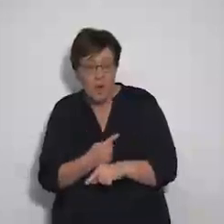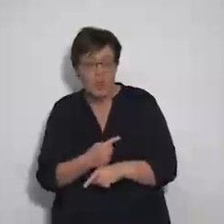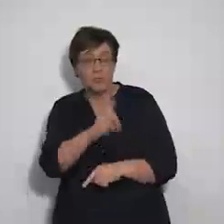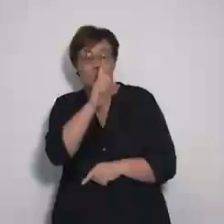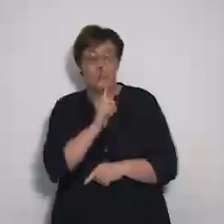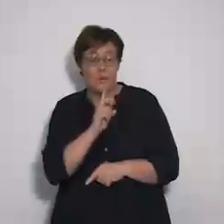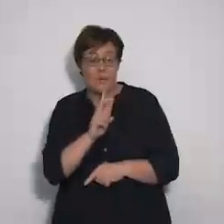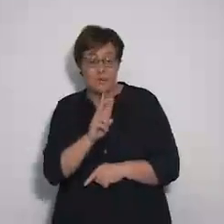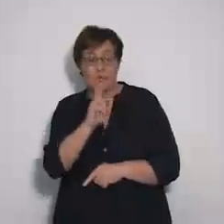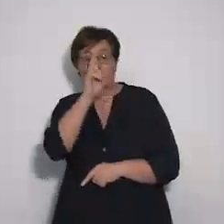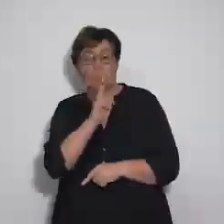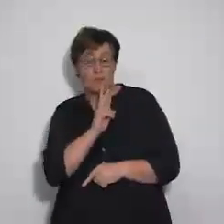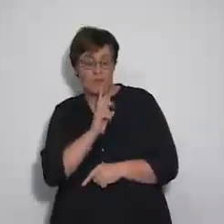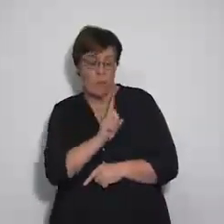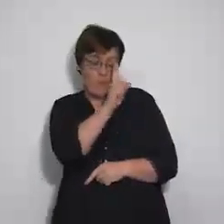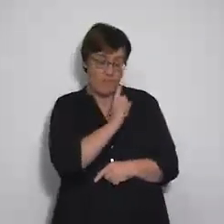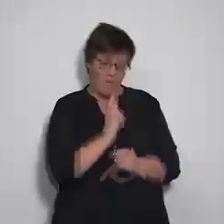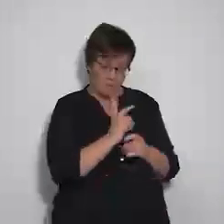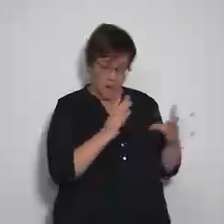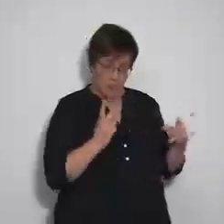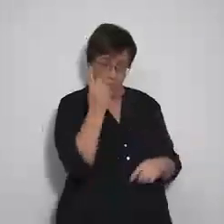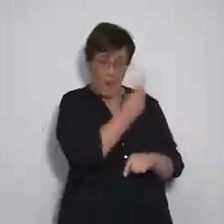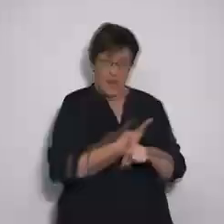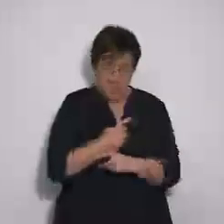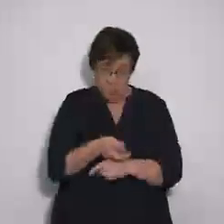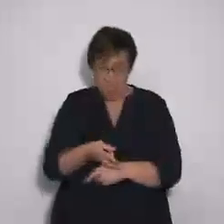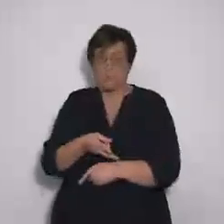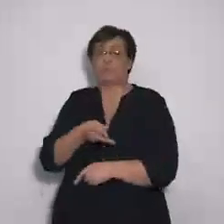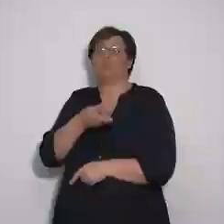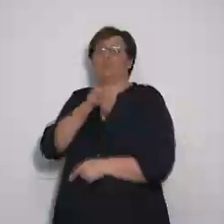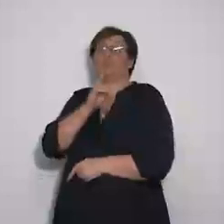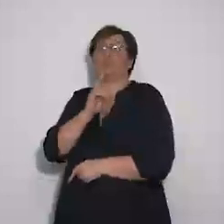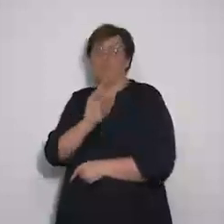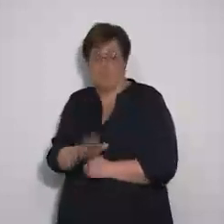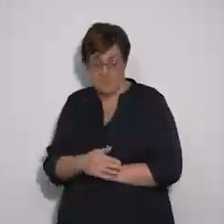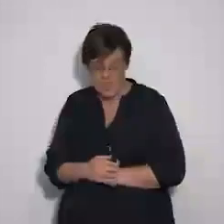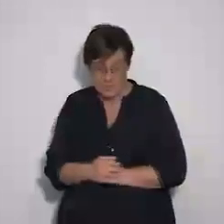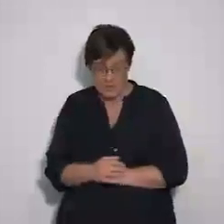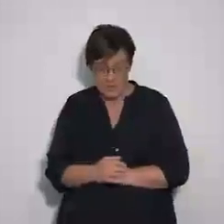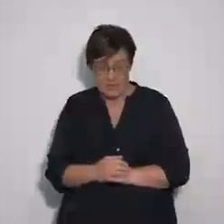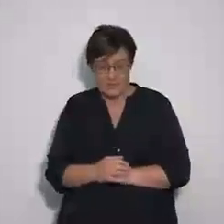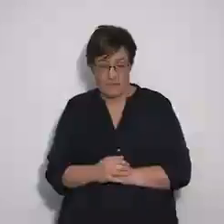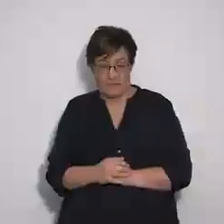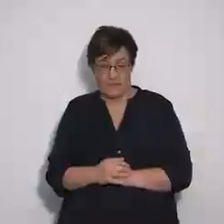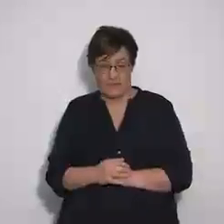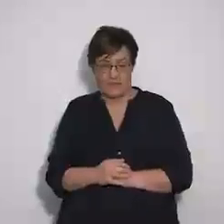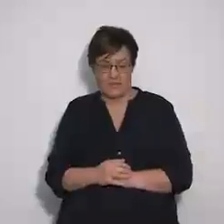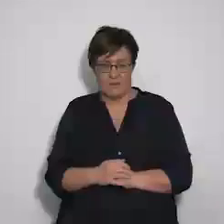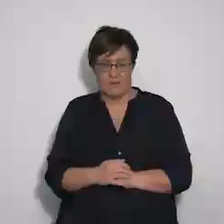be 2,000. So there we go. We started with 1,000. We've doubled it after 1